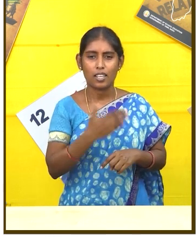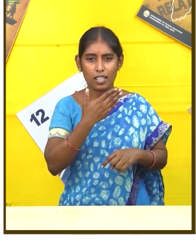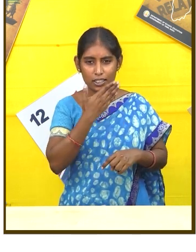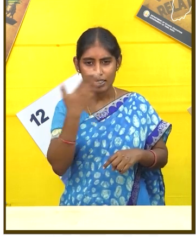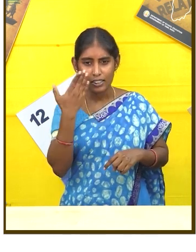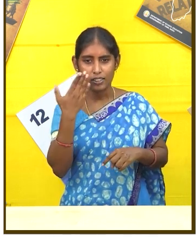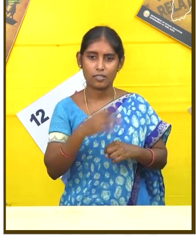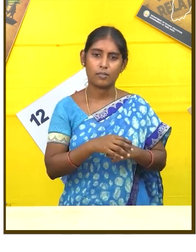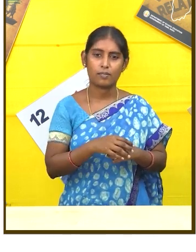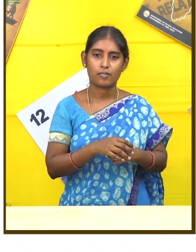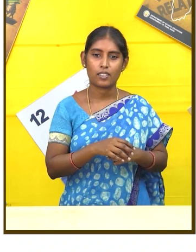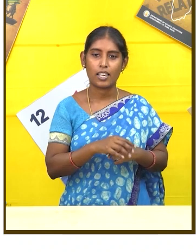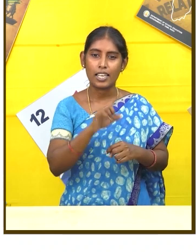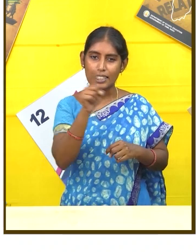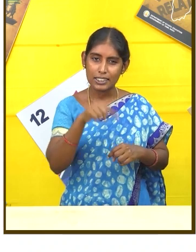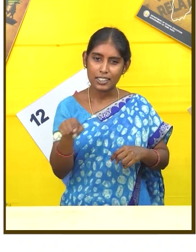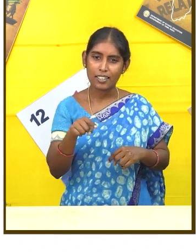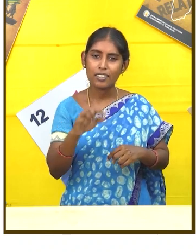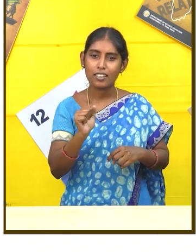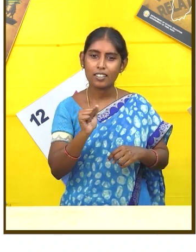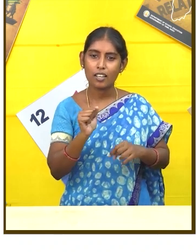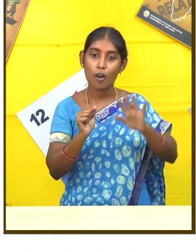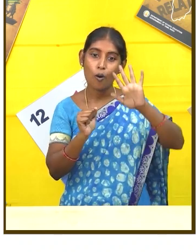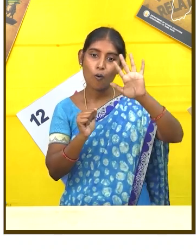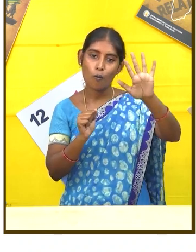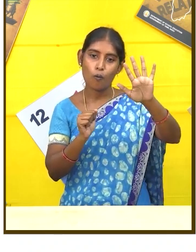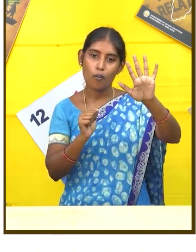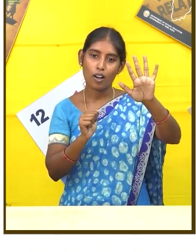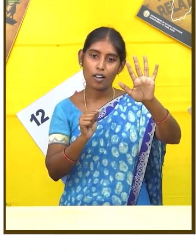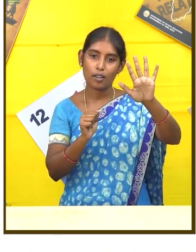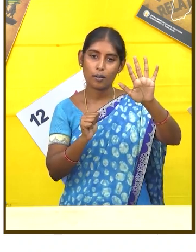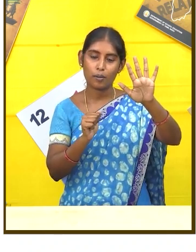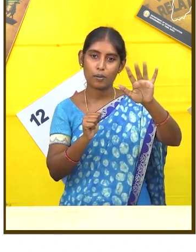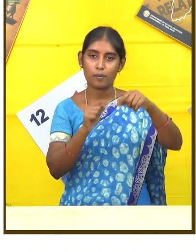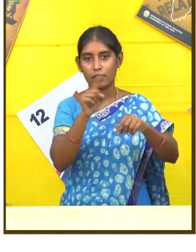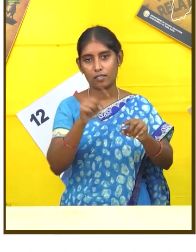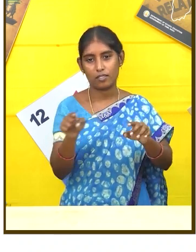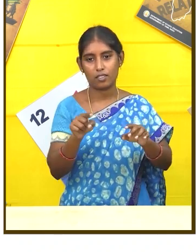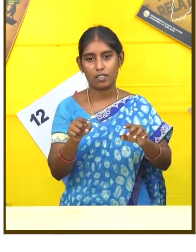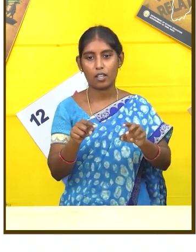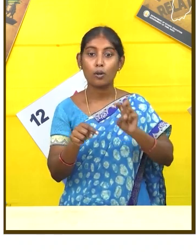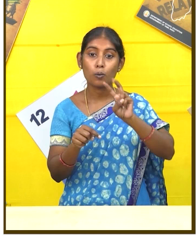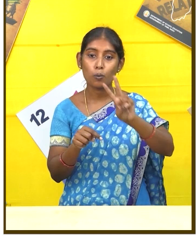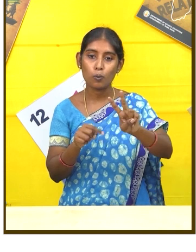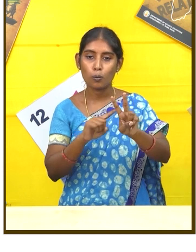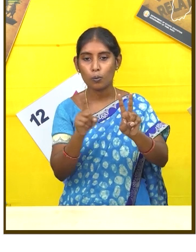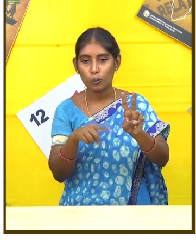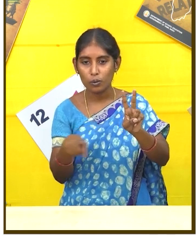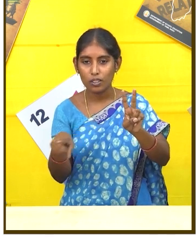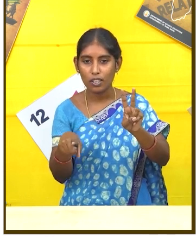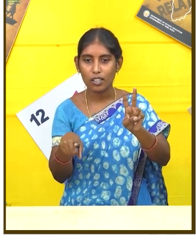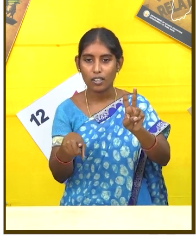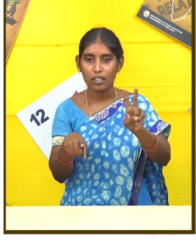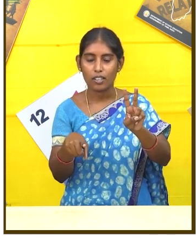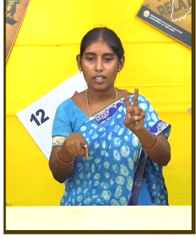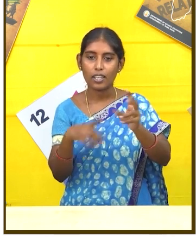Then what is there? Only the z only there. 5z minus 2z. Don't forget we change the sign. Don't take the plus 2z.